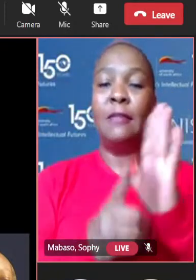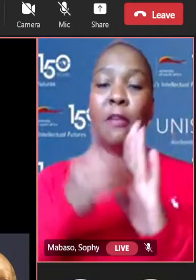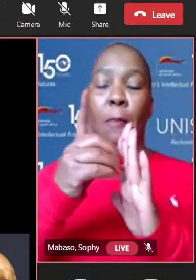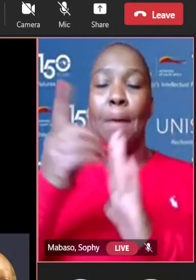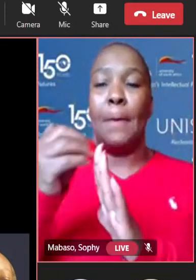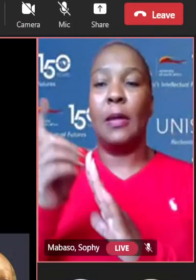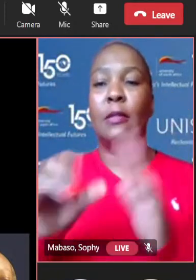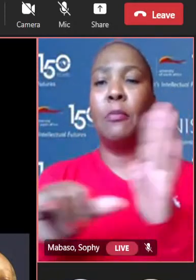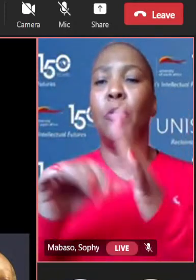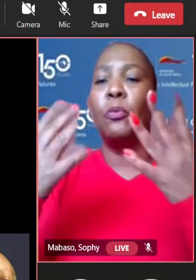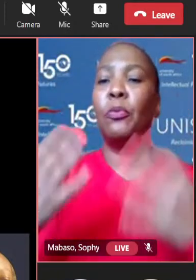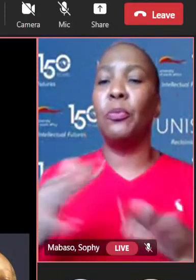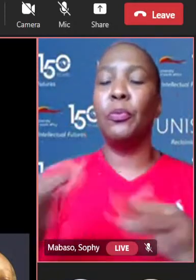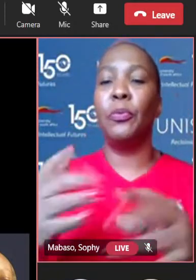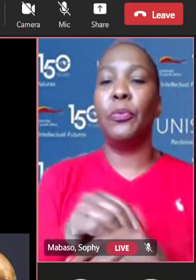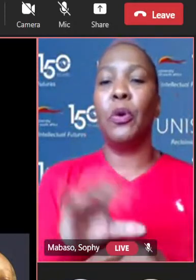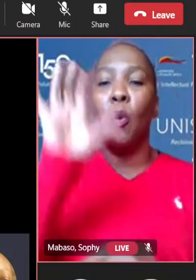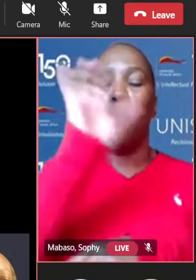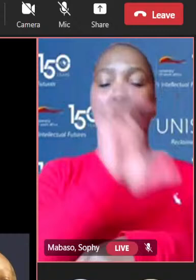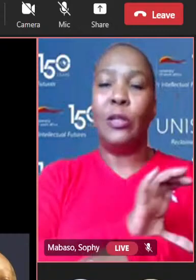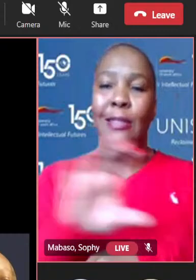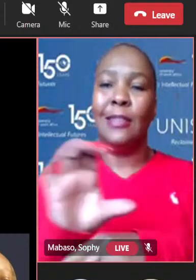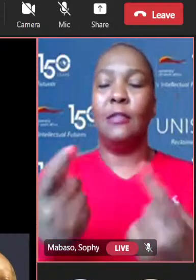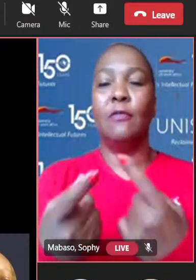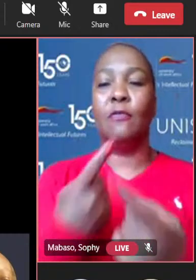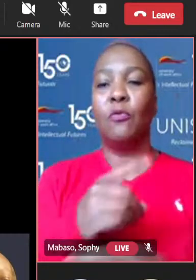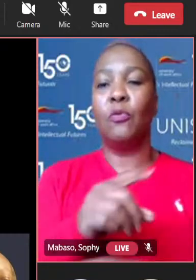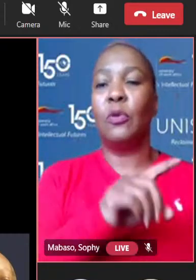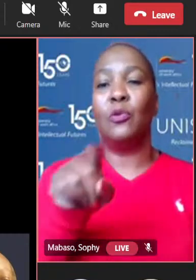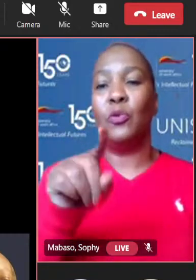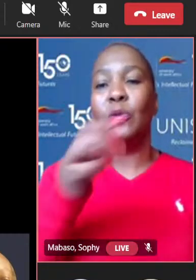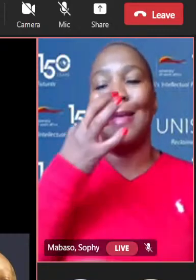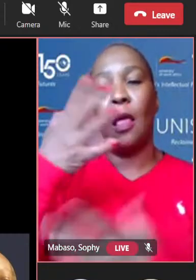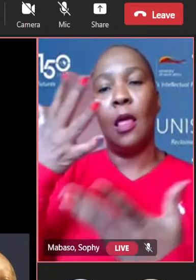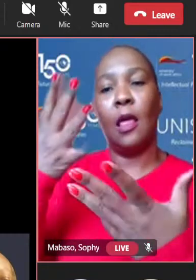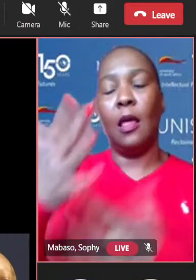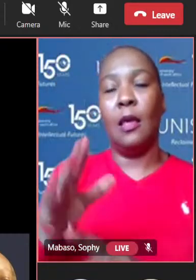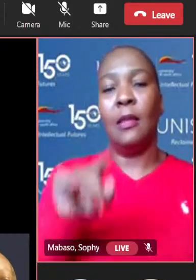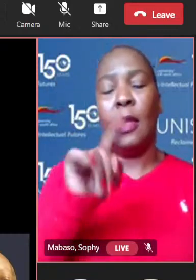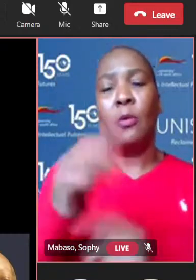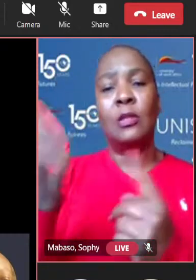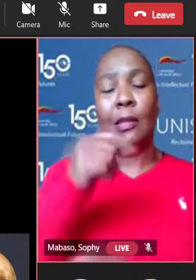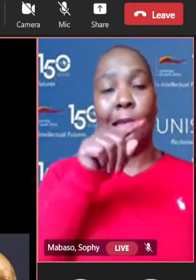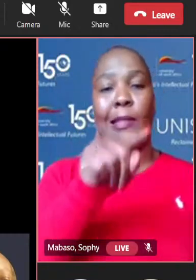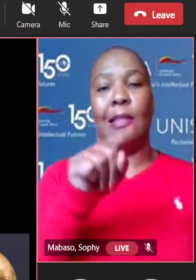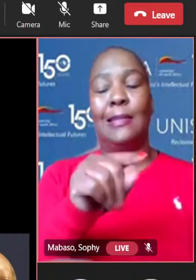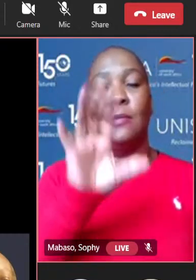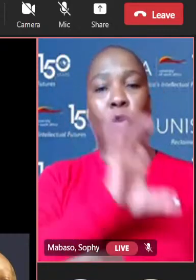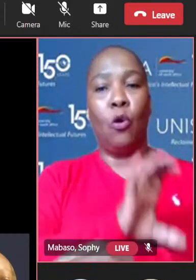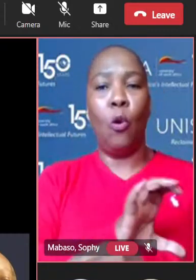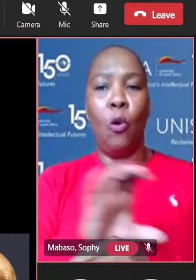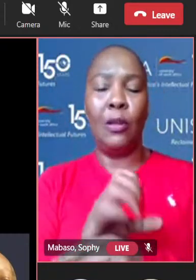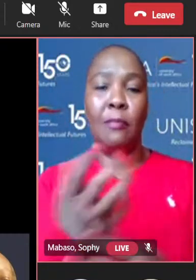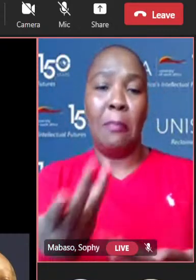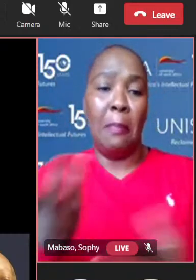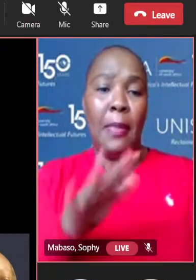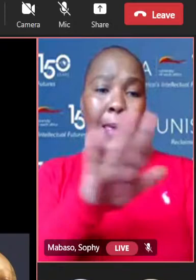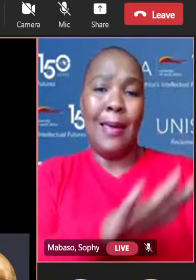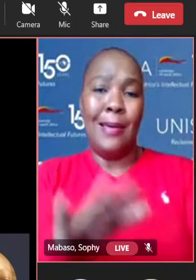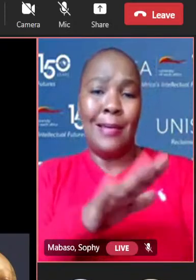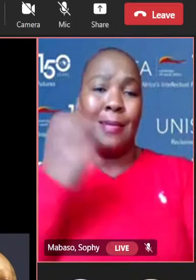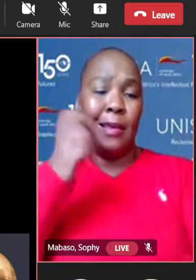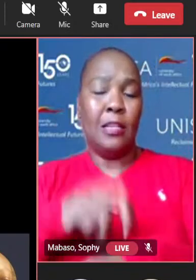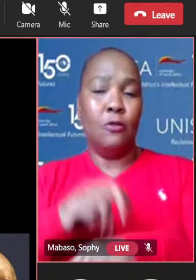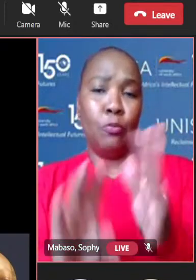as well as colleges. From what you shall have said, they're going to take this. If there are areas that needs to be improved,